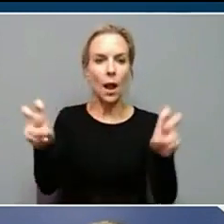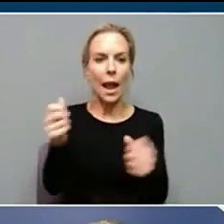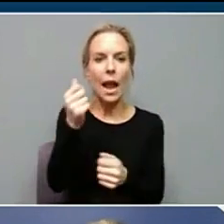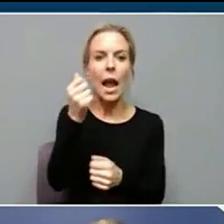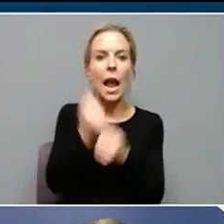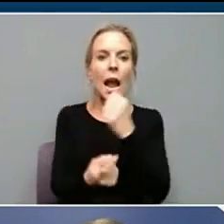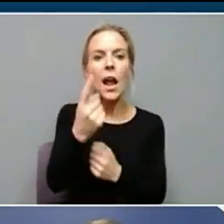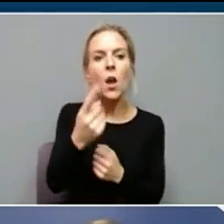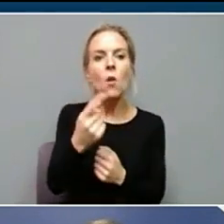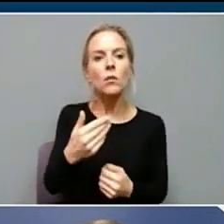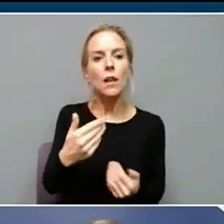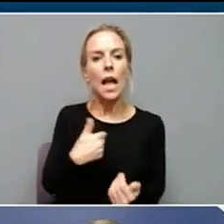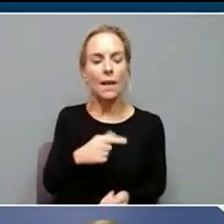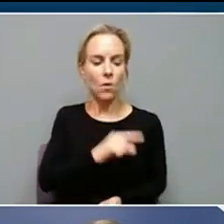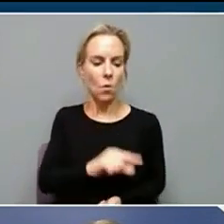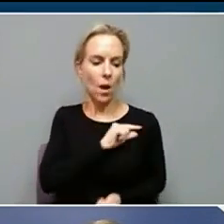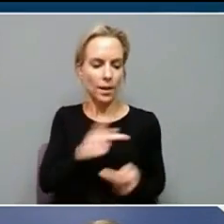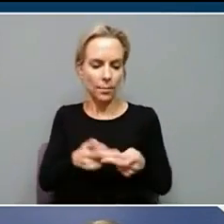a quality place to live.